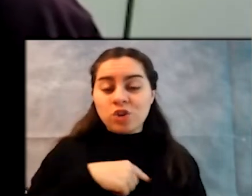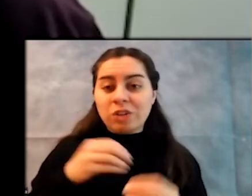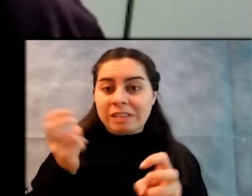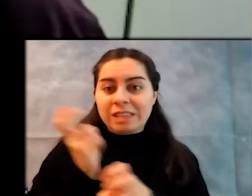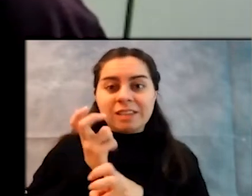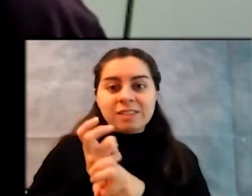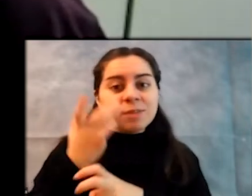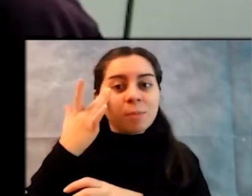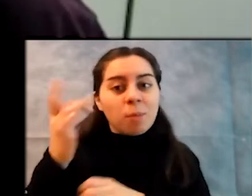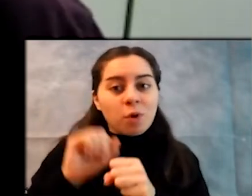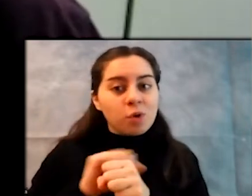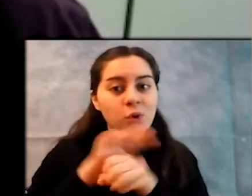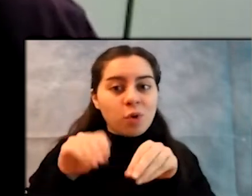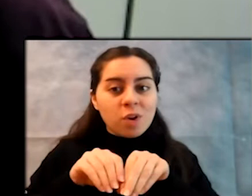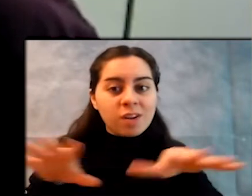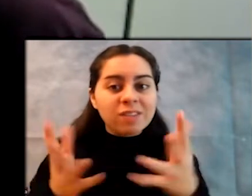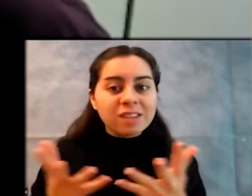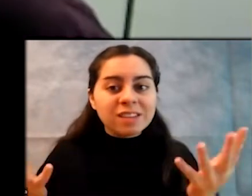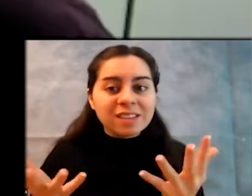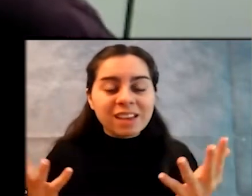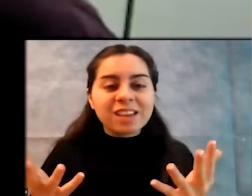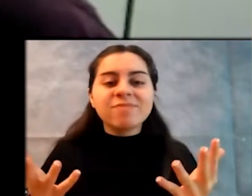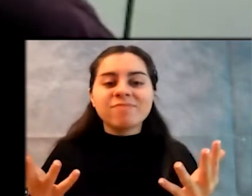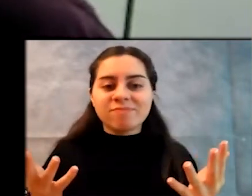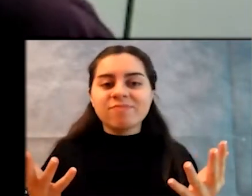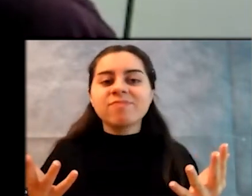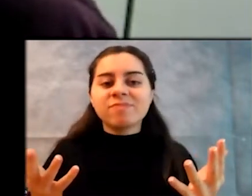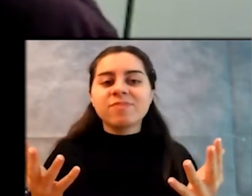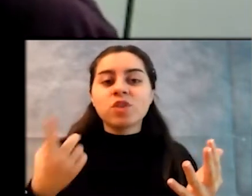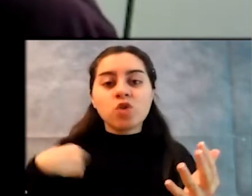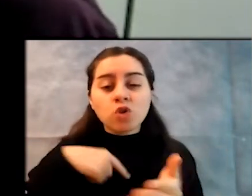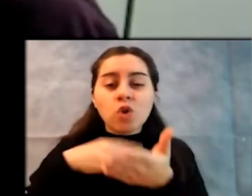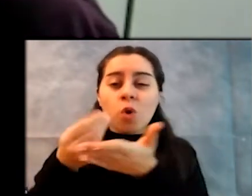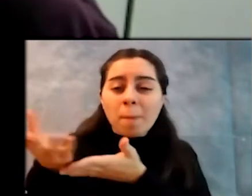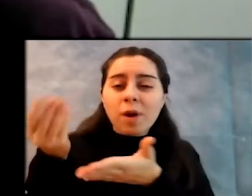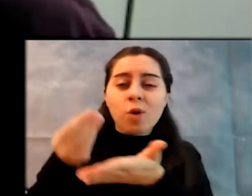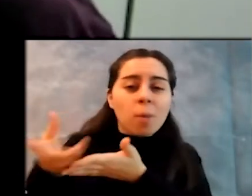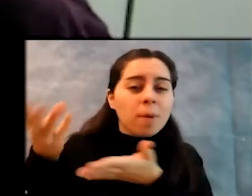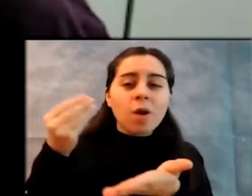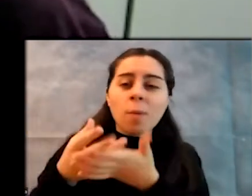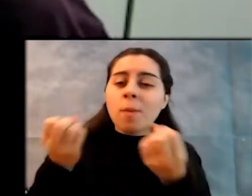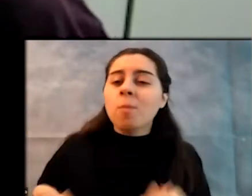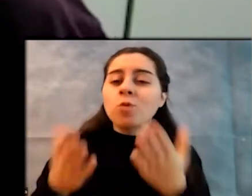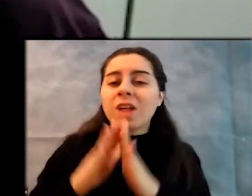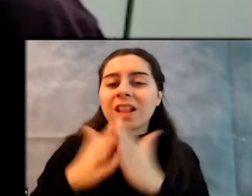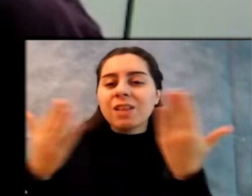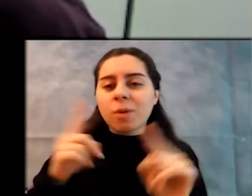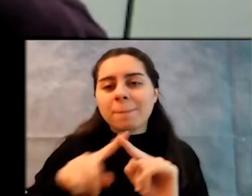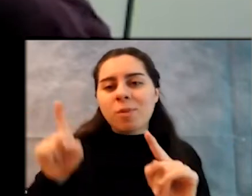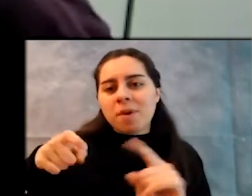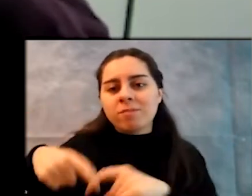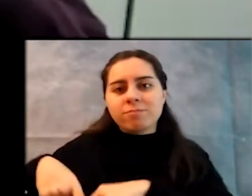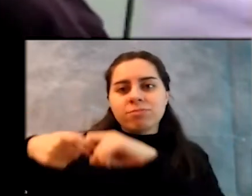pandemic was that we had to put a pause on purchasing new books. I was working from home